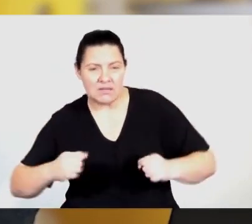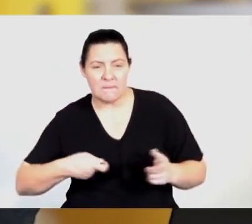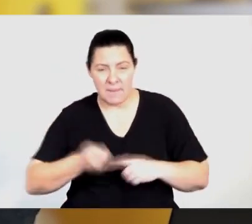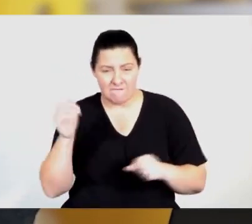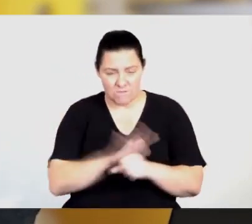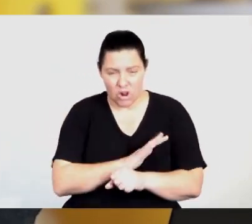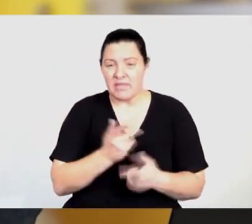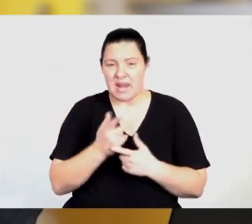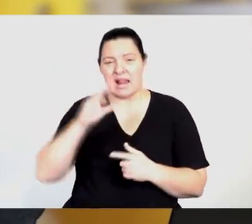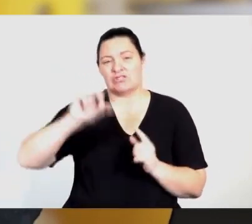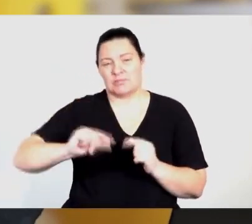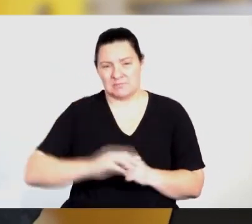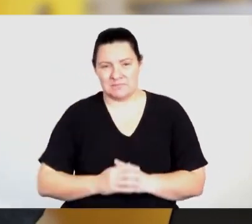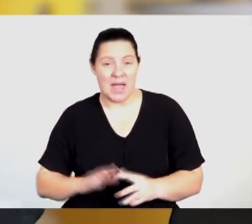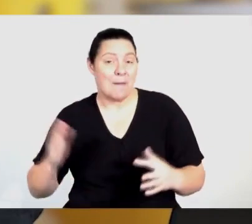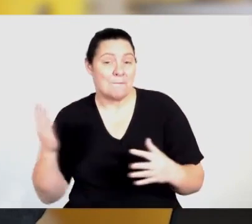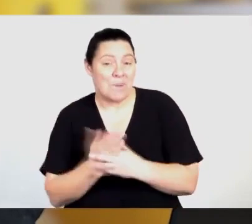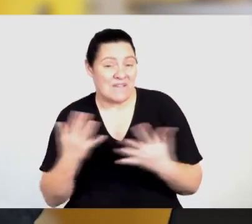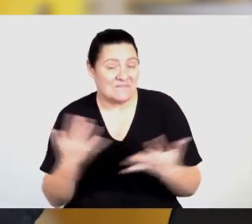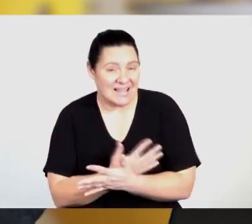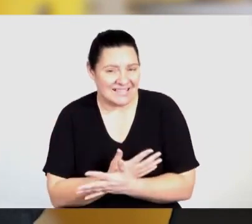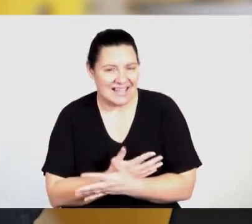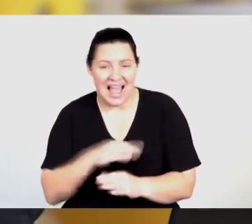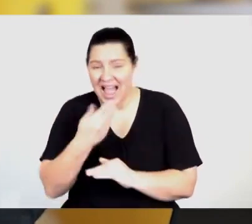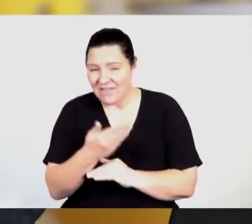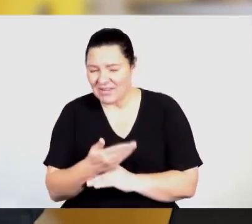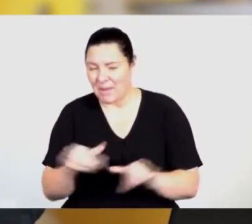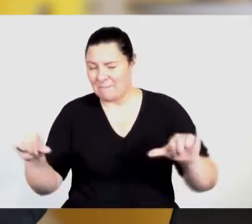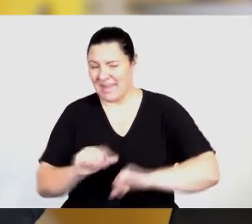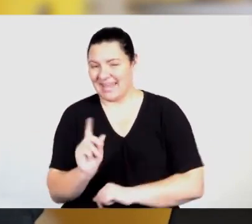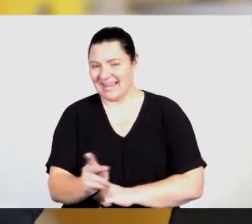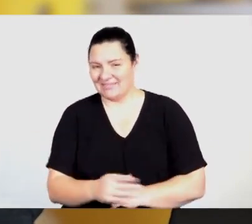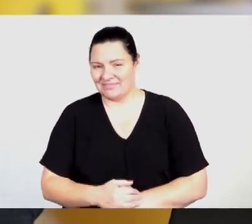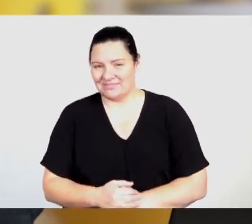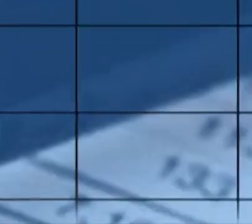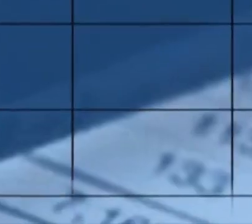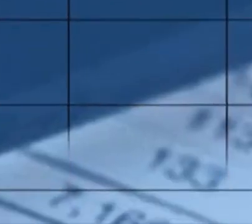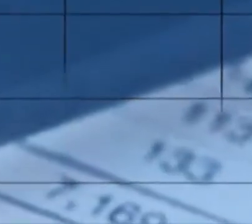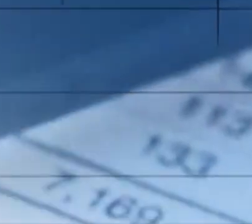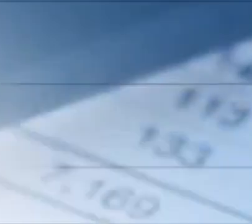discount. Dear learners, we're going to go for a quick ad break, and I'm going to see you in a very short while.